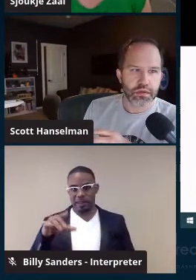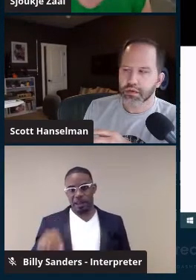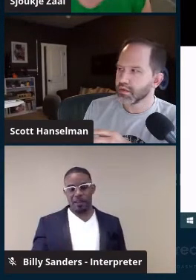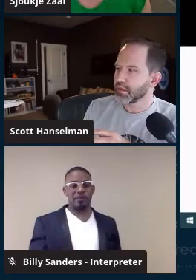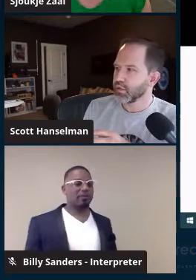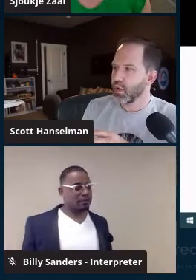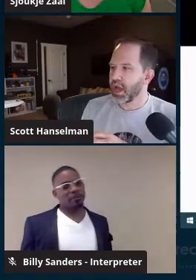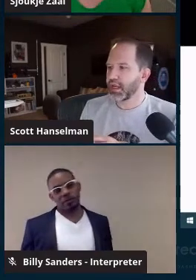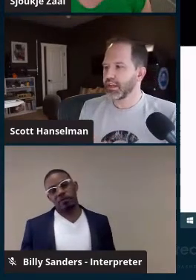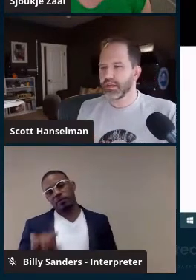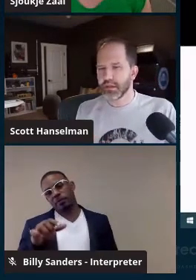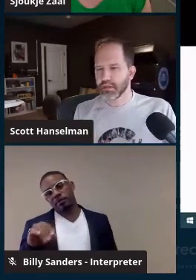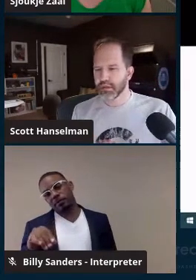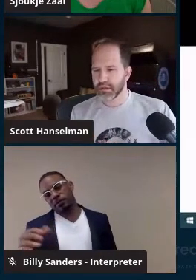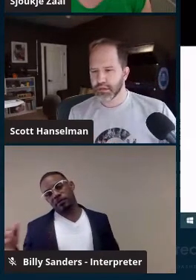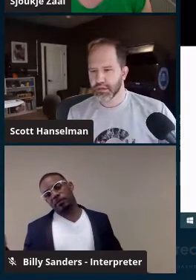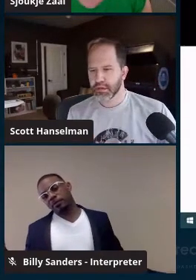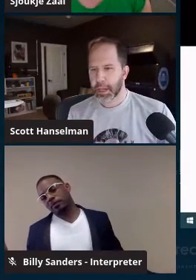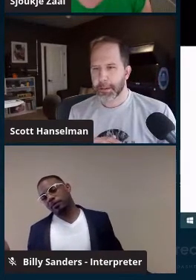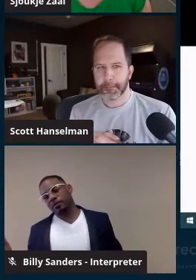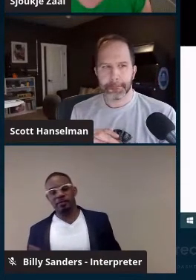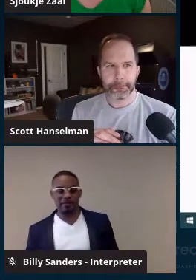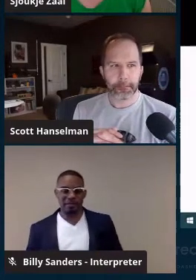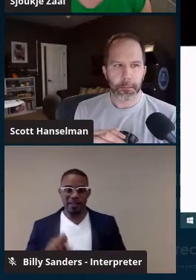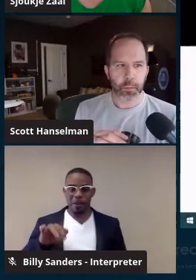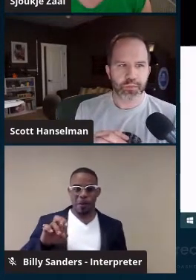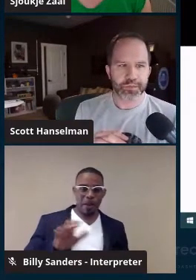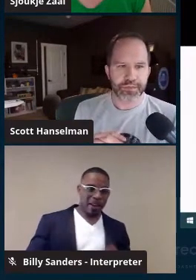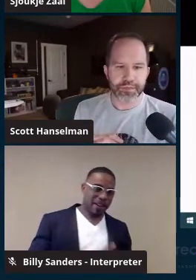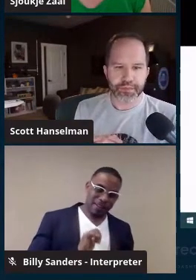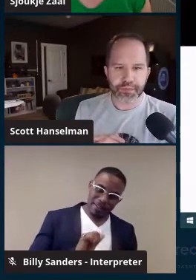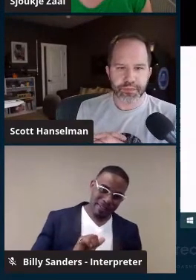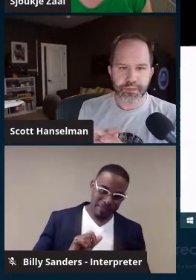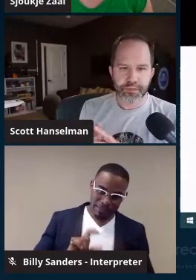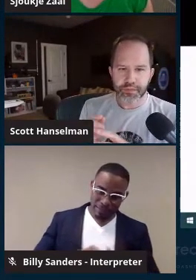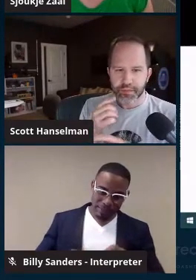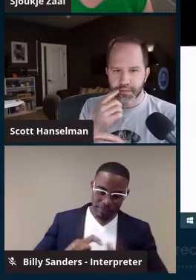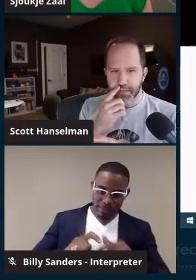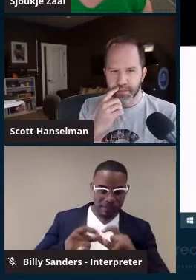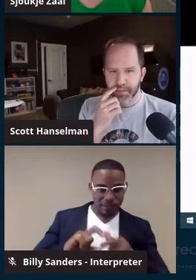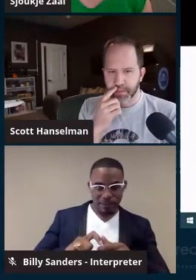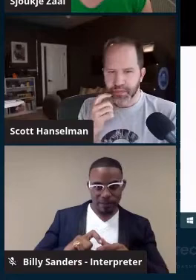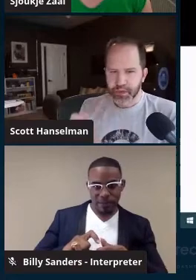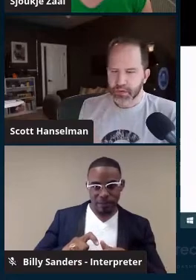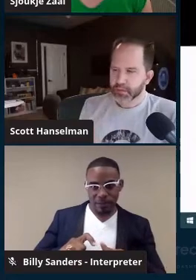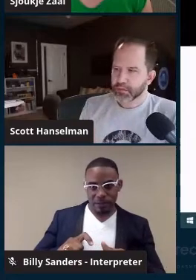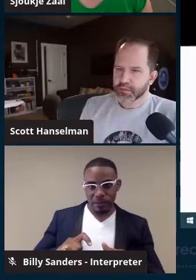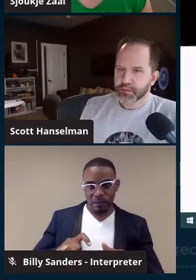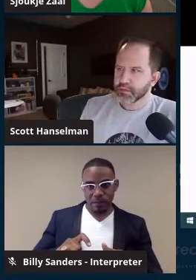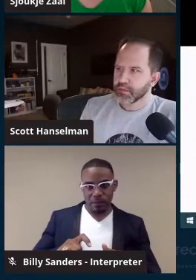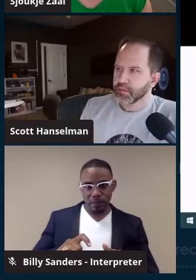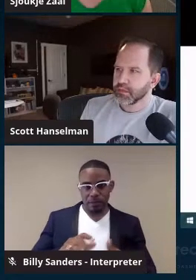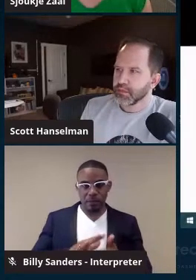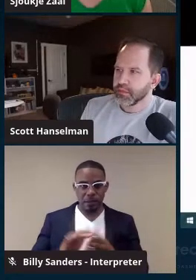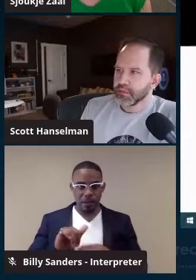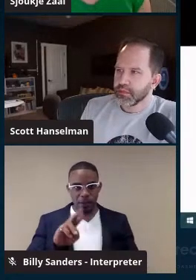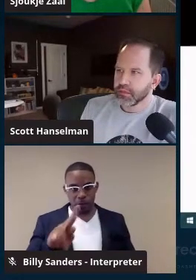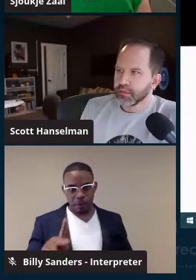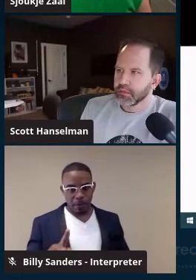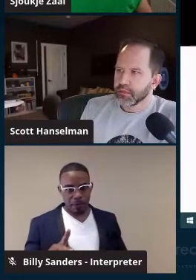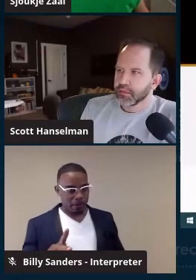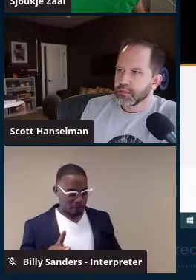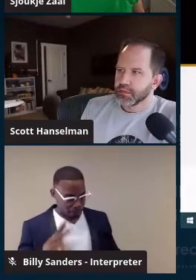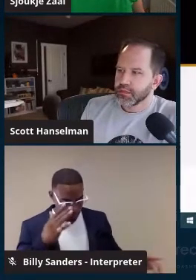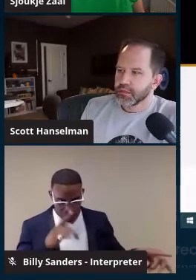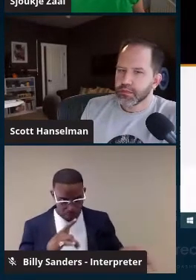Yeah, Lego. We have a sponsor, Squared Up. It's a company in London, or in the UK. I don't know if they're